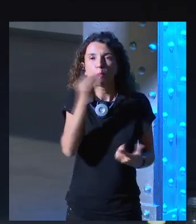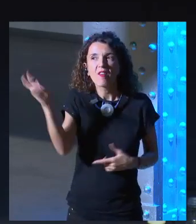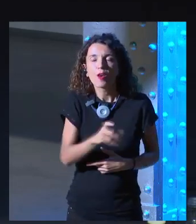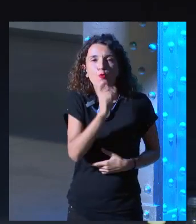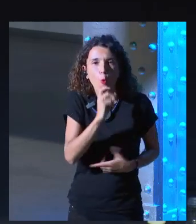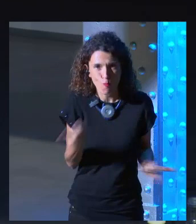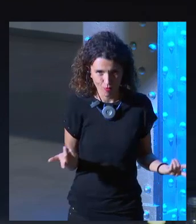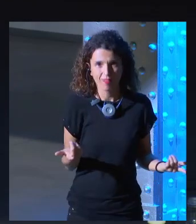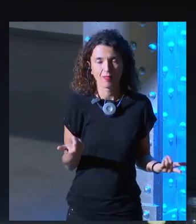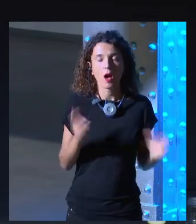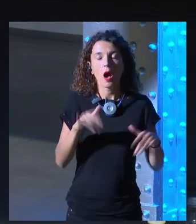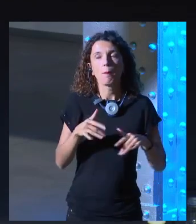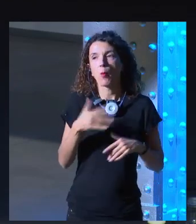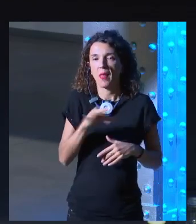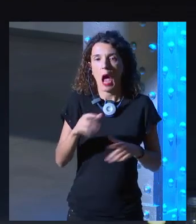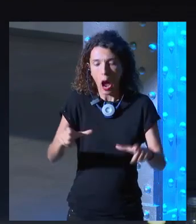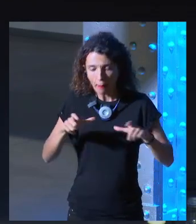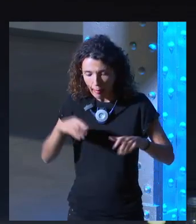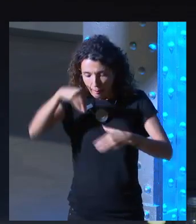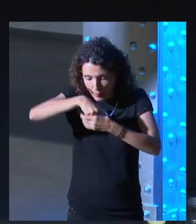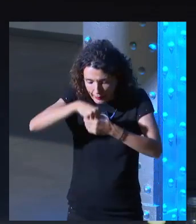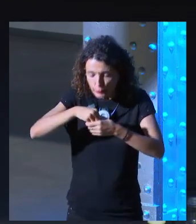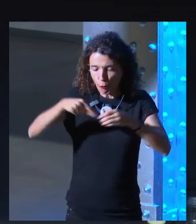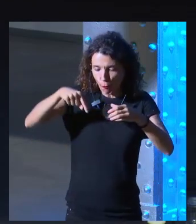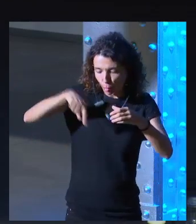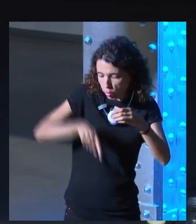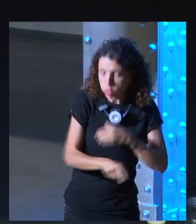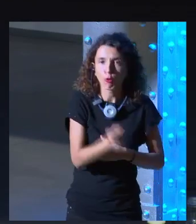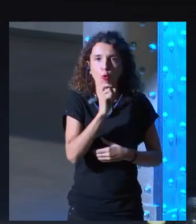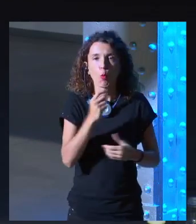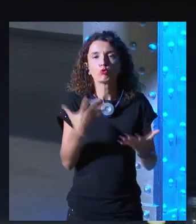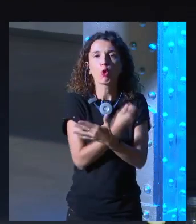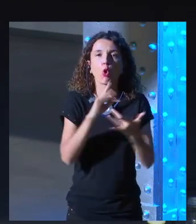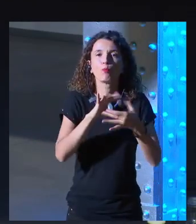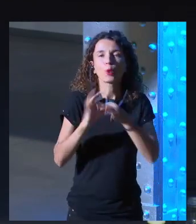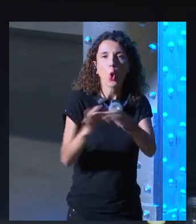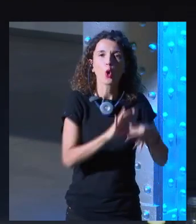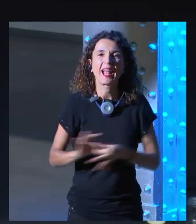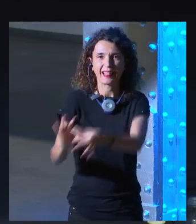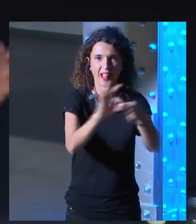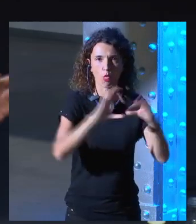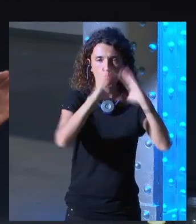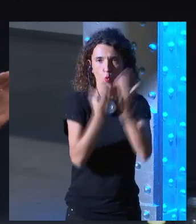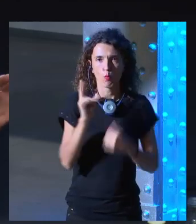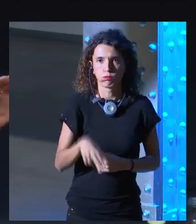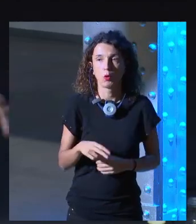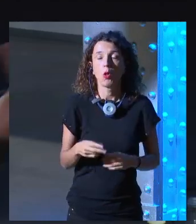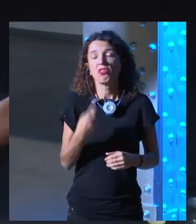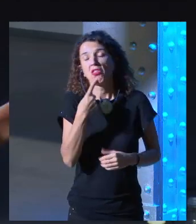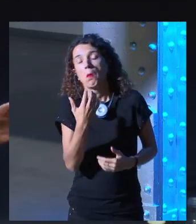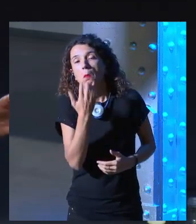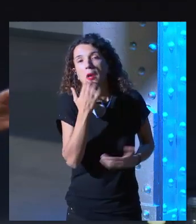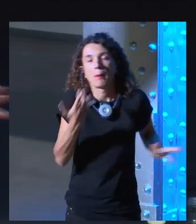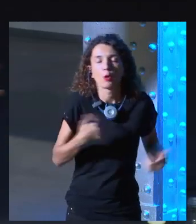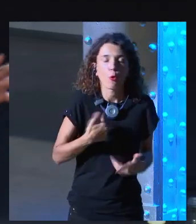plate. Everything that we do is connected. Everything. We can't just parcel it off into little bits and say, well,